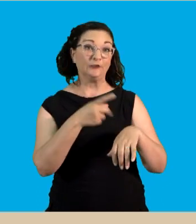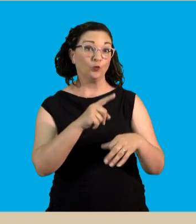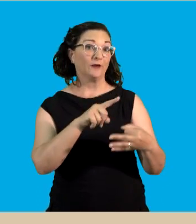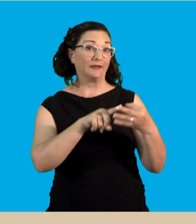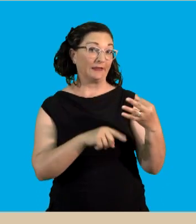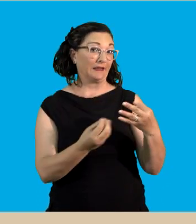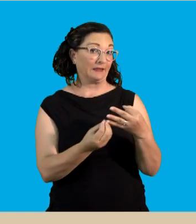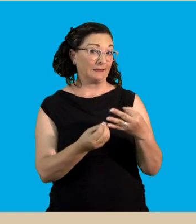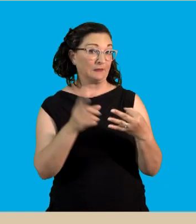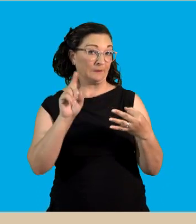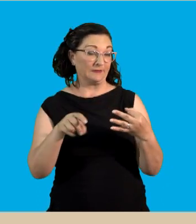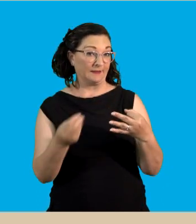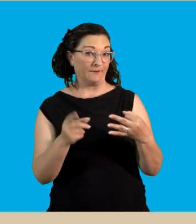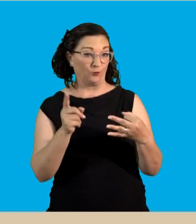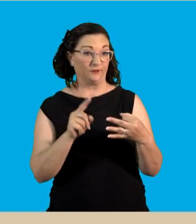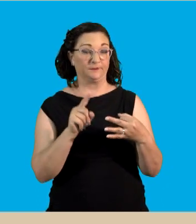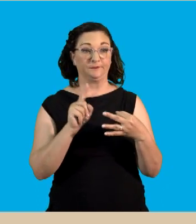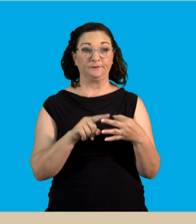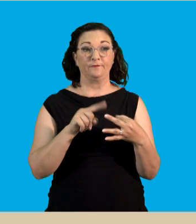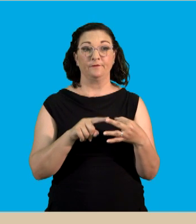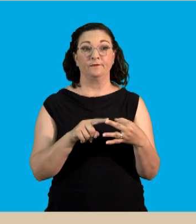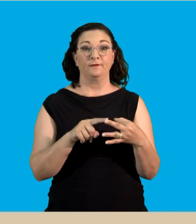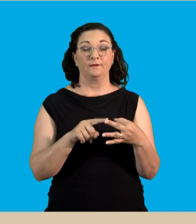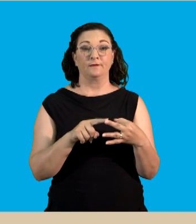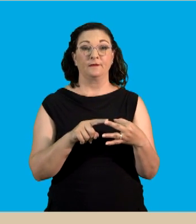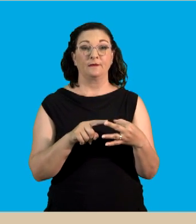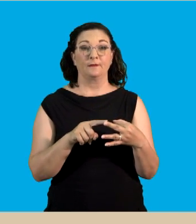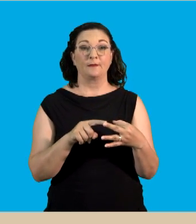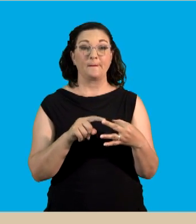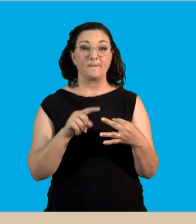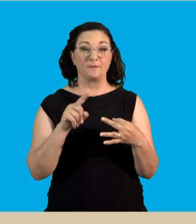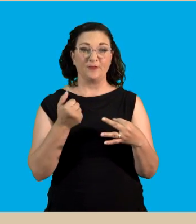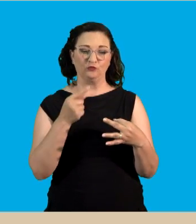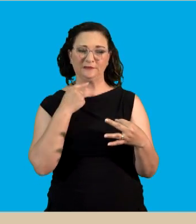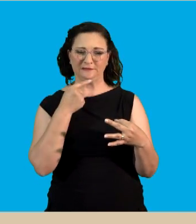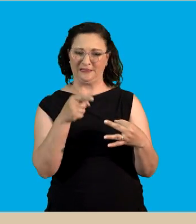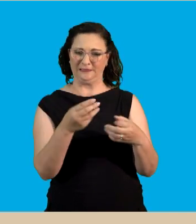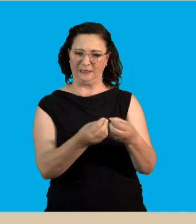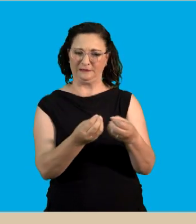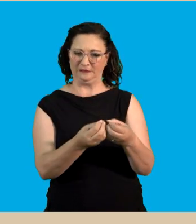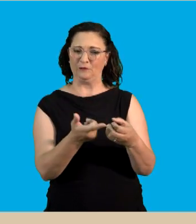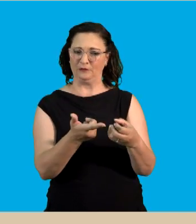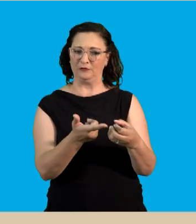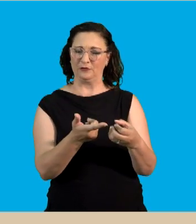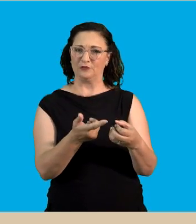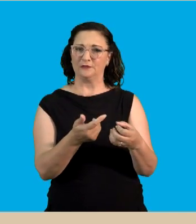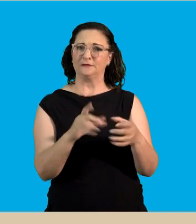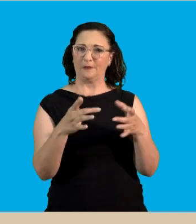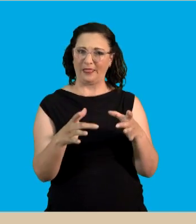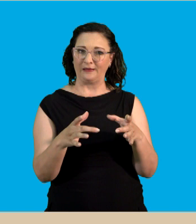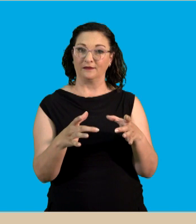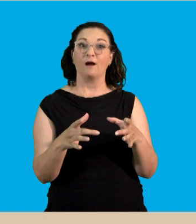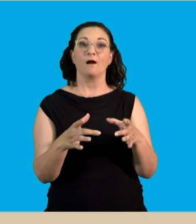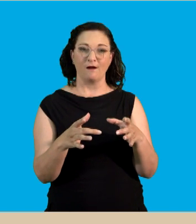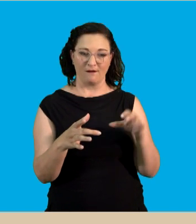a planet must meet. So number one, in order for an object to be referred to as a planet, it must be